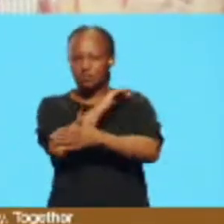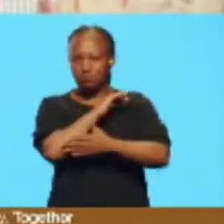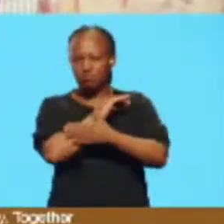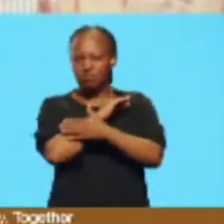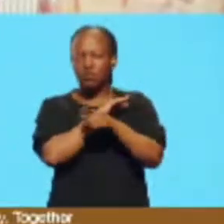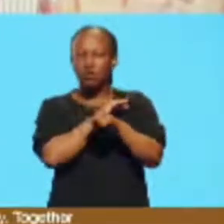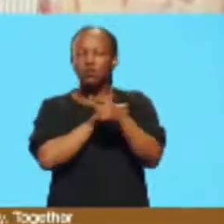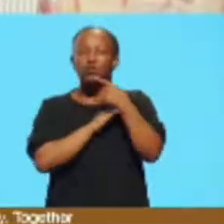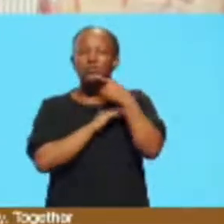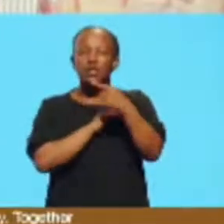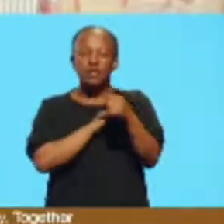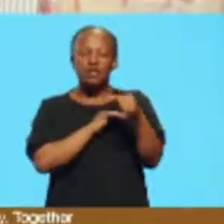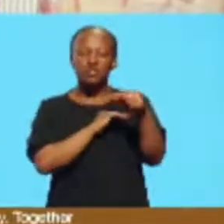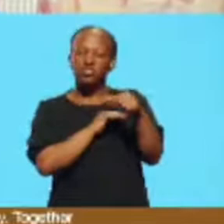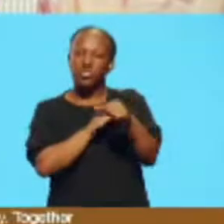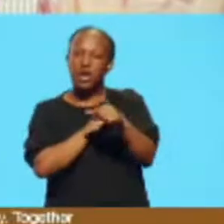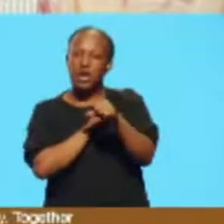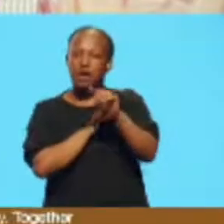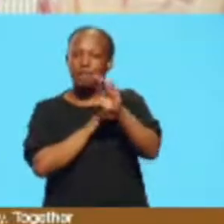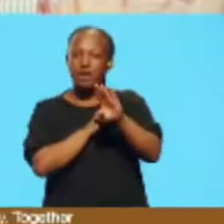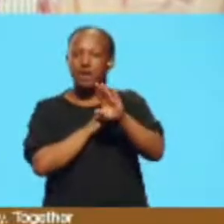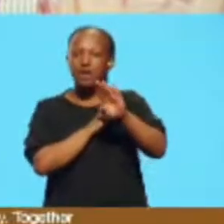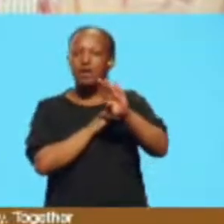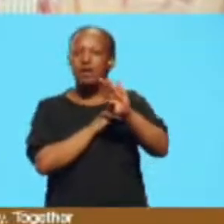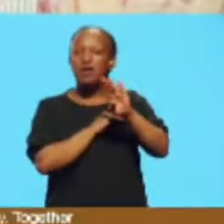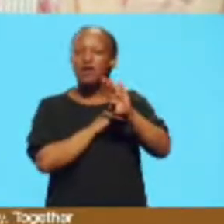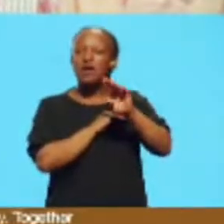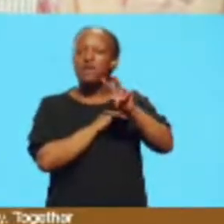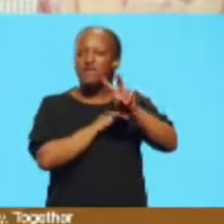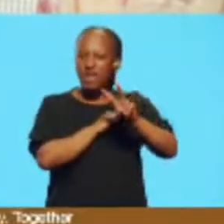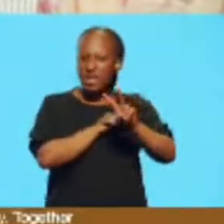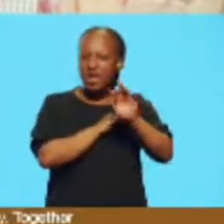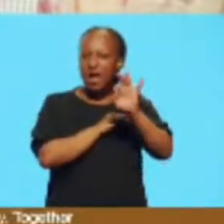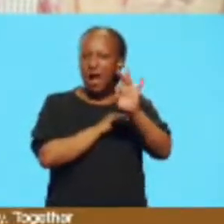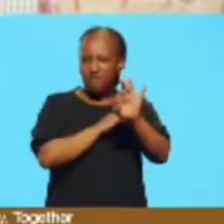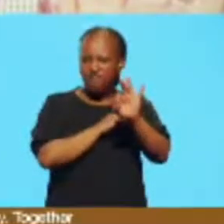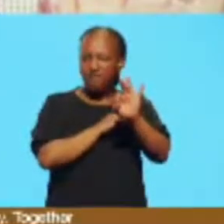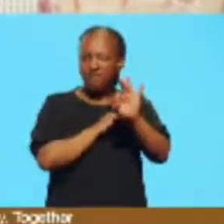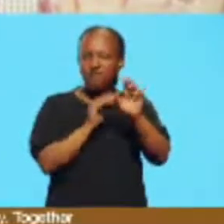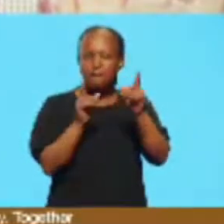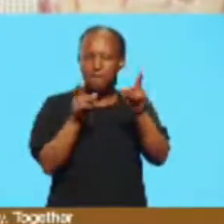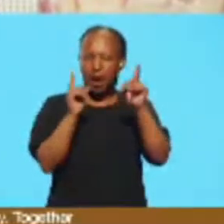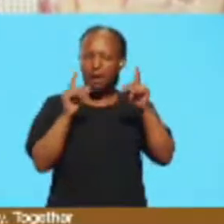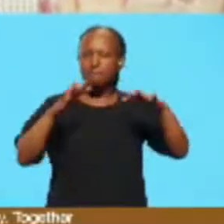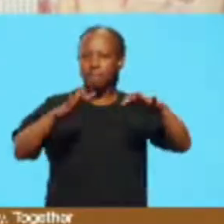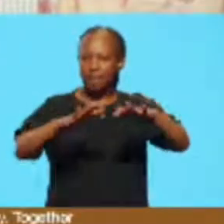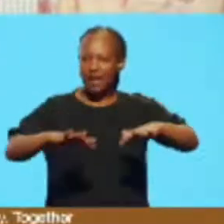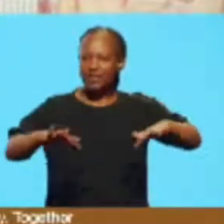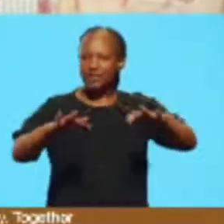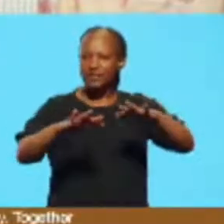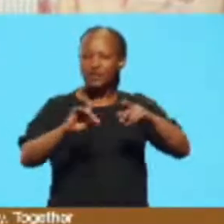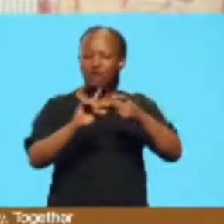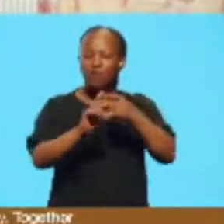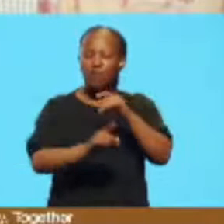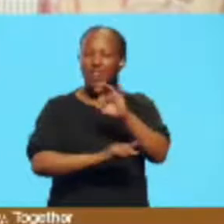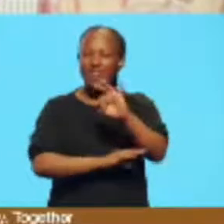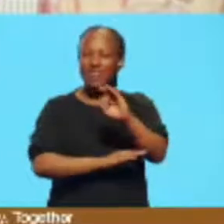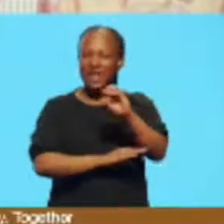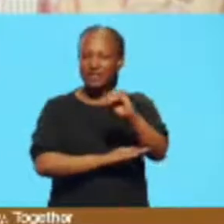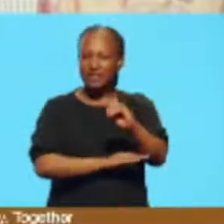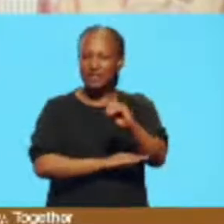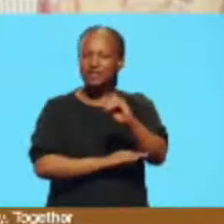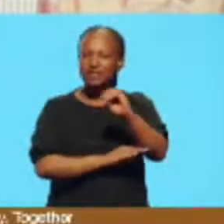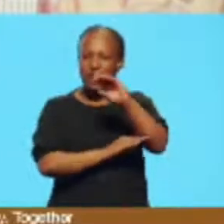the GBVF hotspots. Ne? So now, out of the 30 police stations,